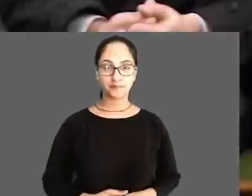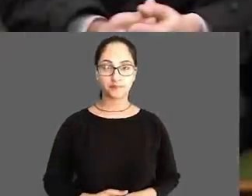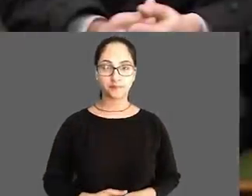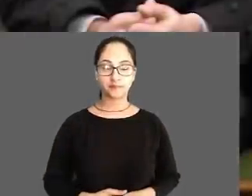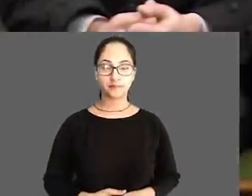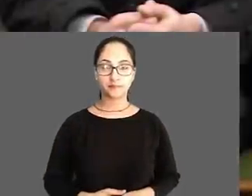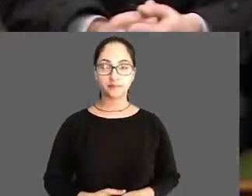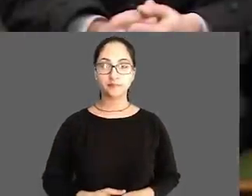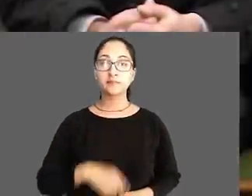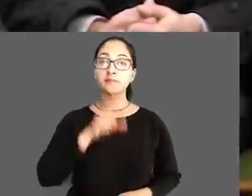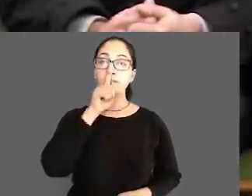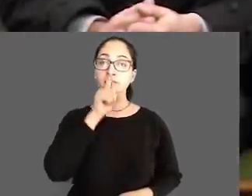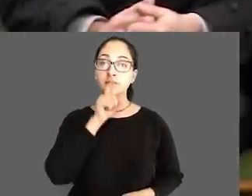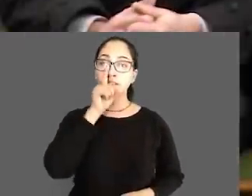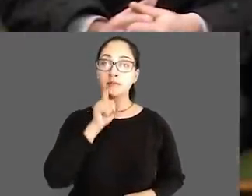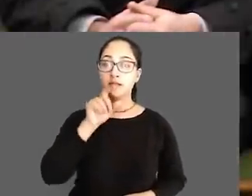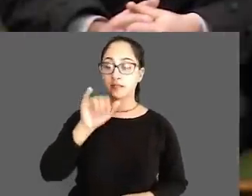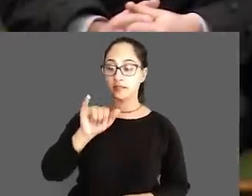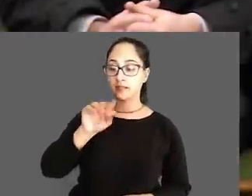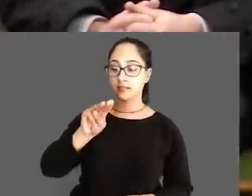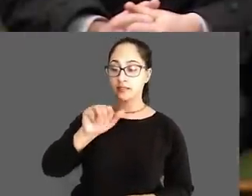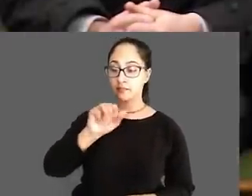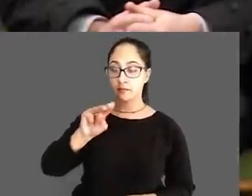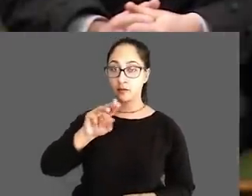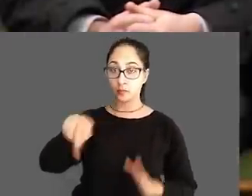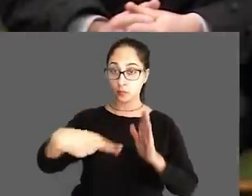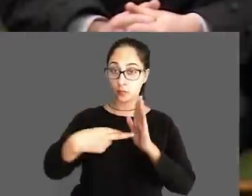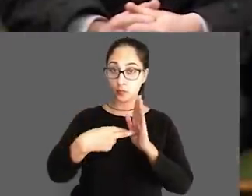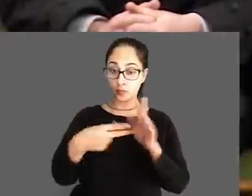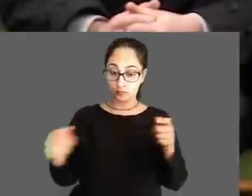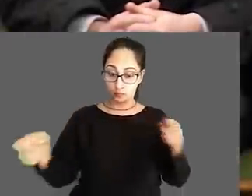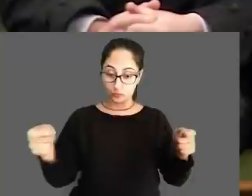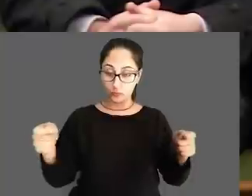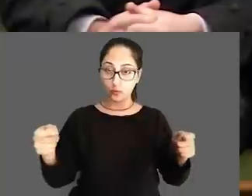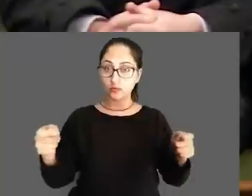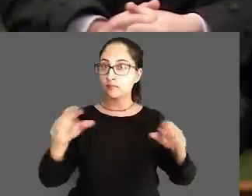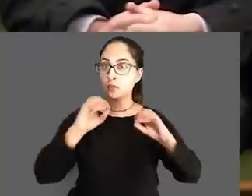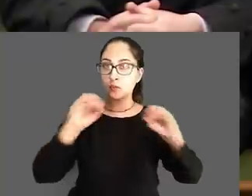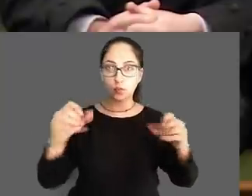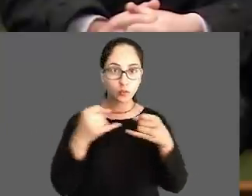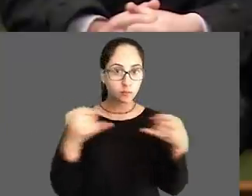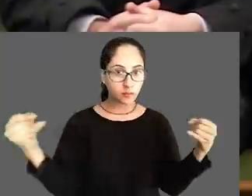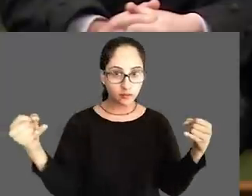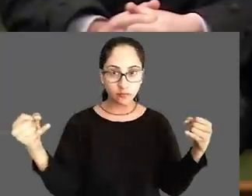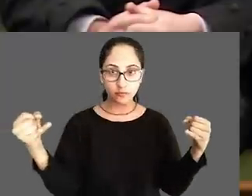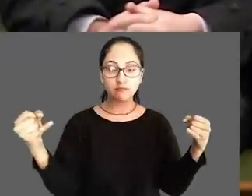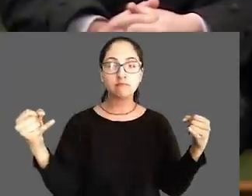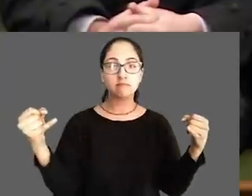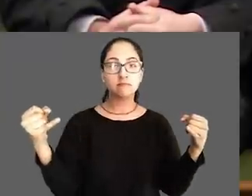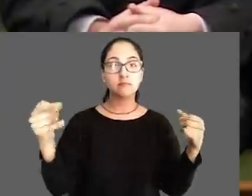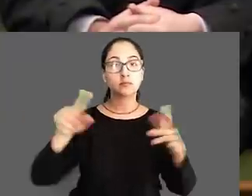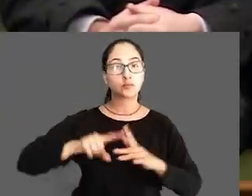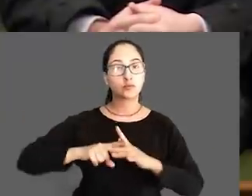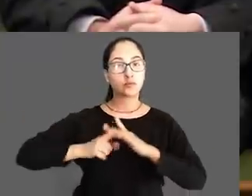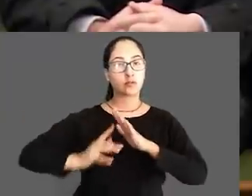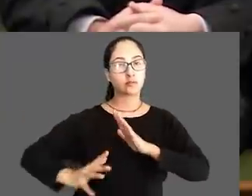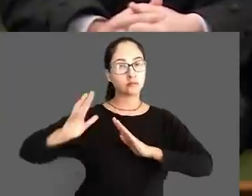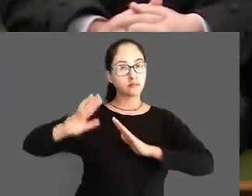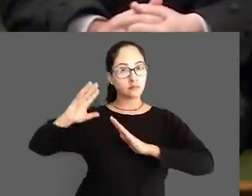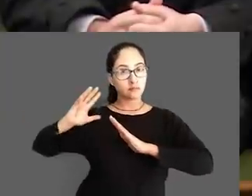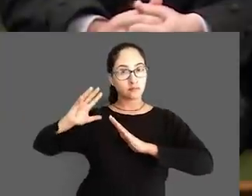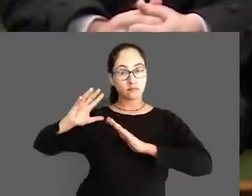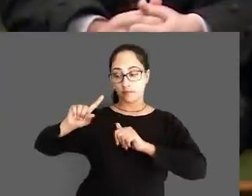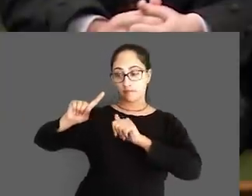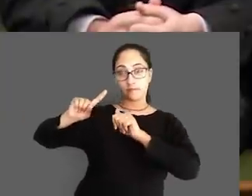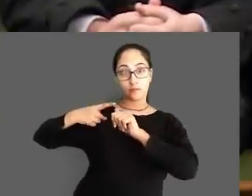The Ismaili Imamate is a supranational entity representing the succession of Imams since the time of the